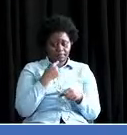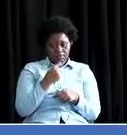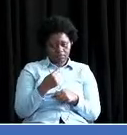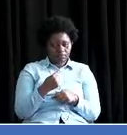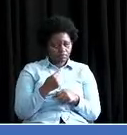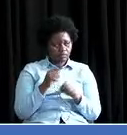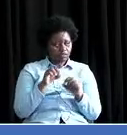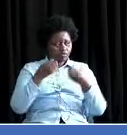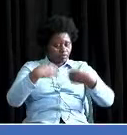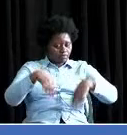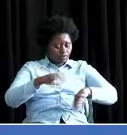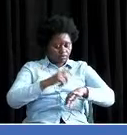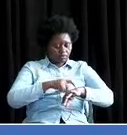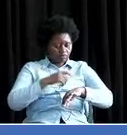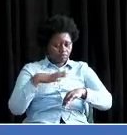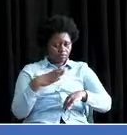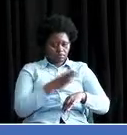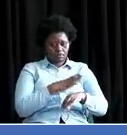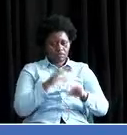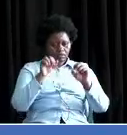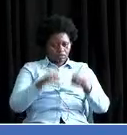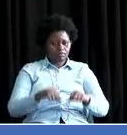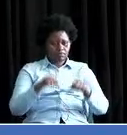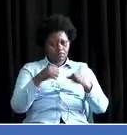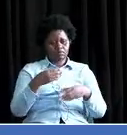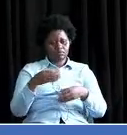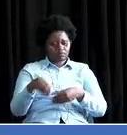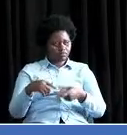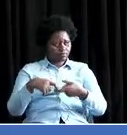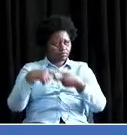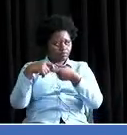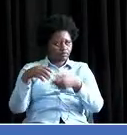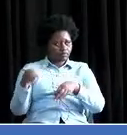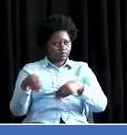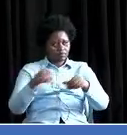I'm saying we don't want to waste council's time. We agree with everyone. Please, can you defer all